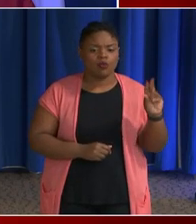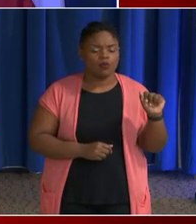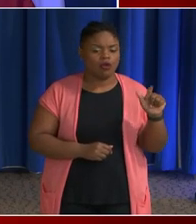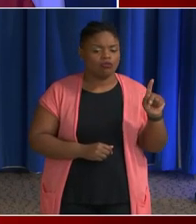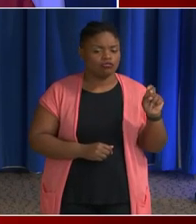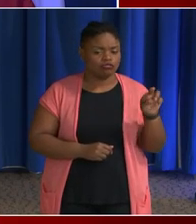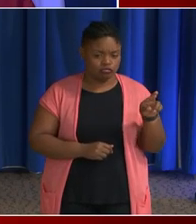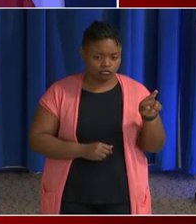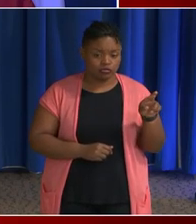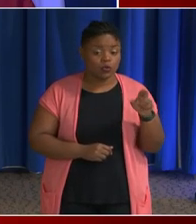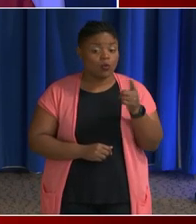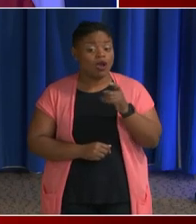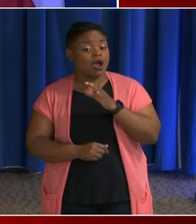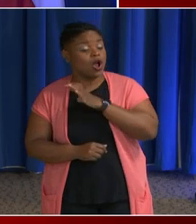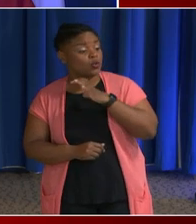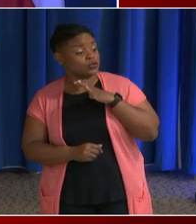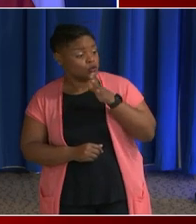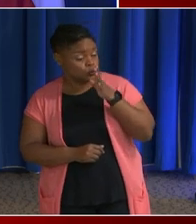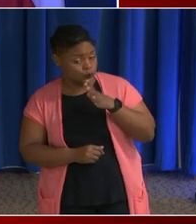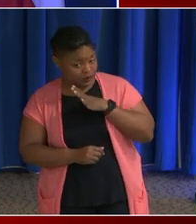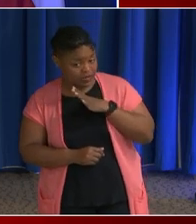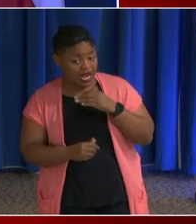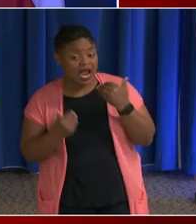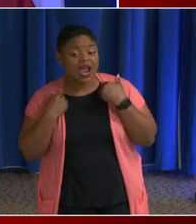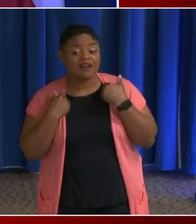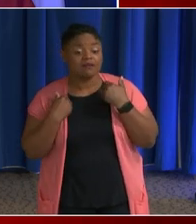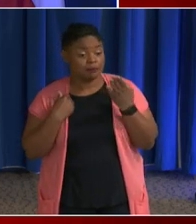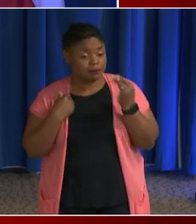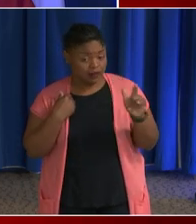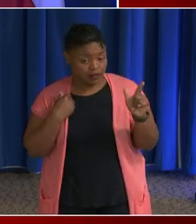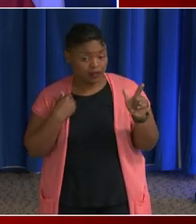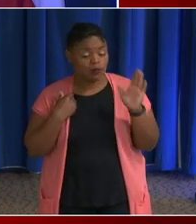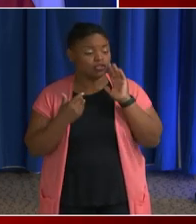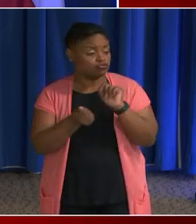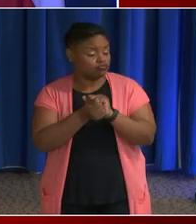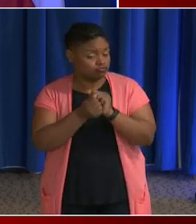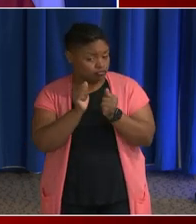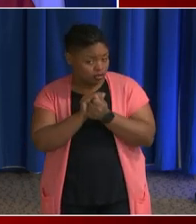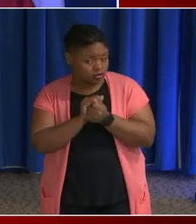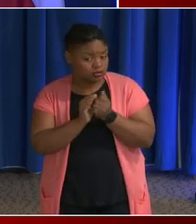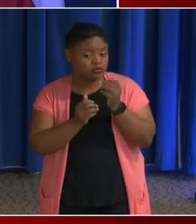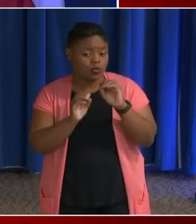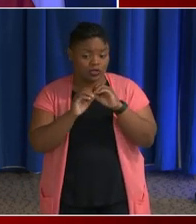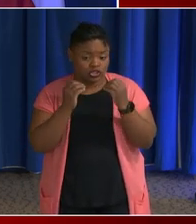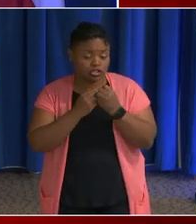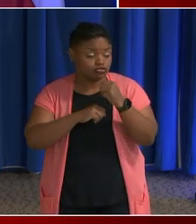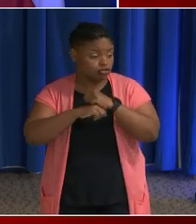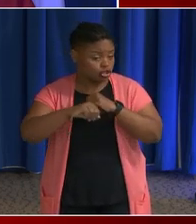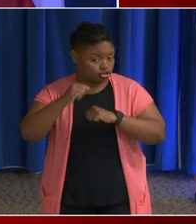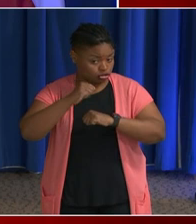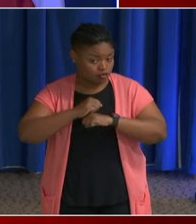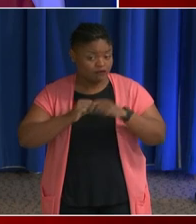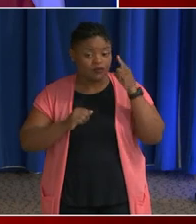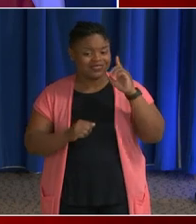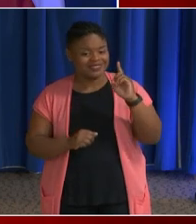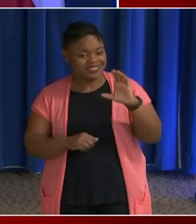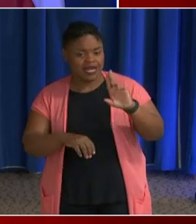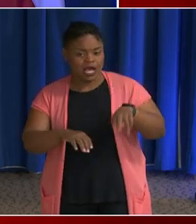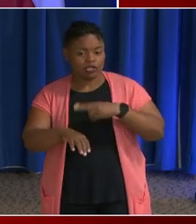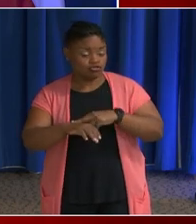before Congress that would change the organizational structure of the DC National Guard, which we